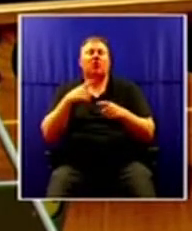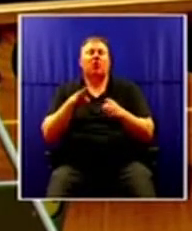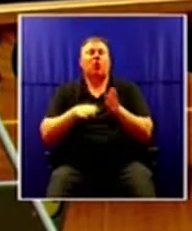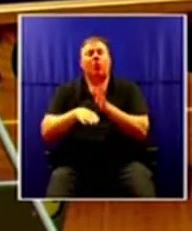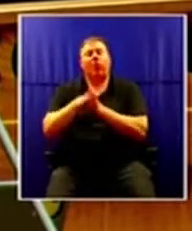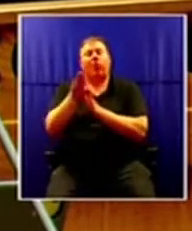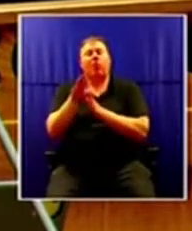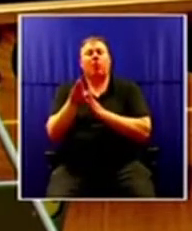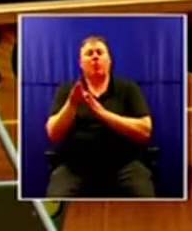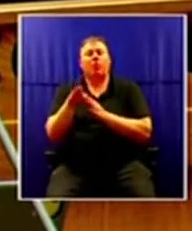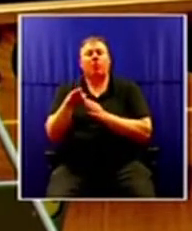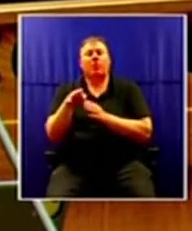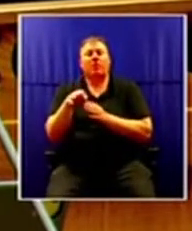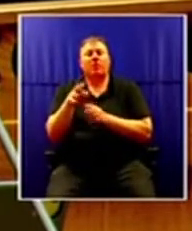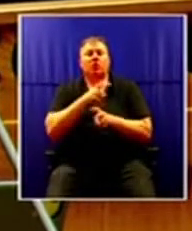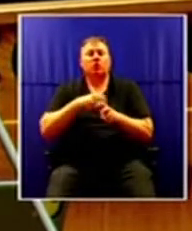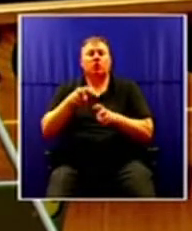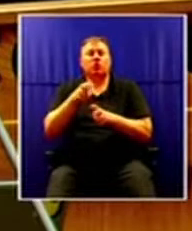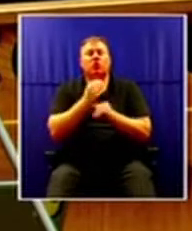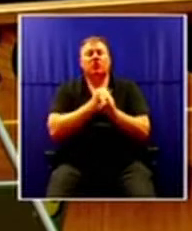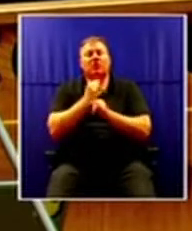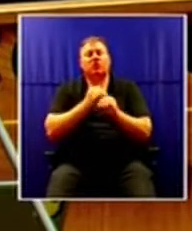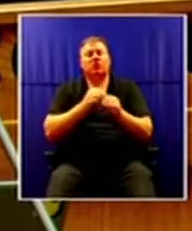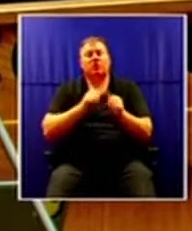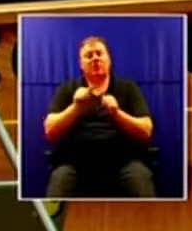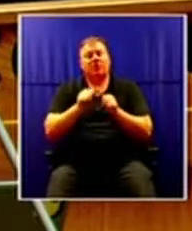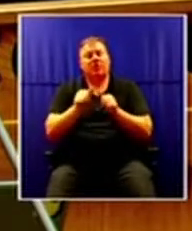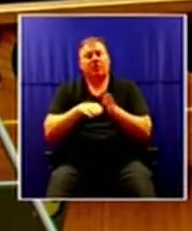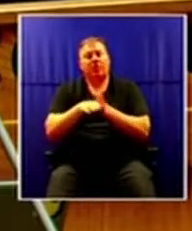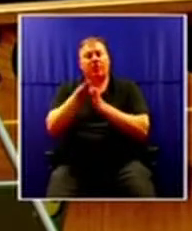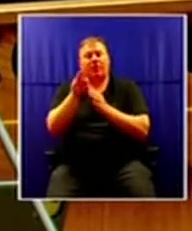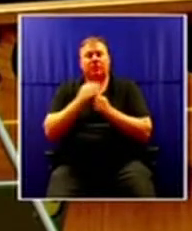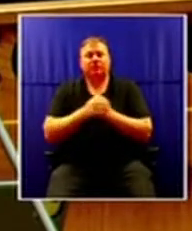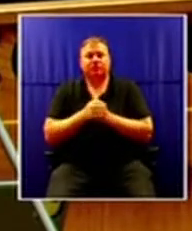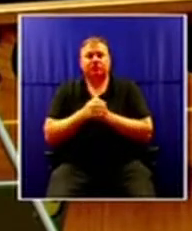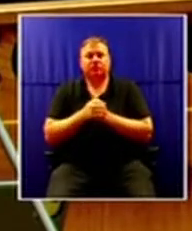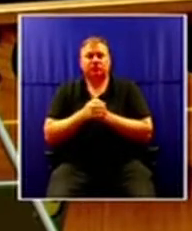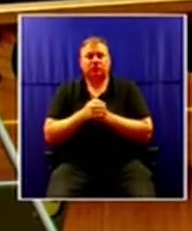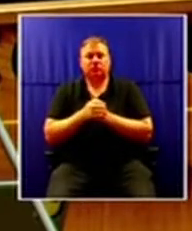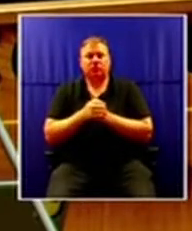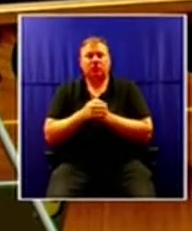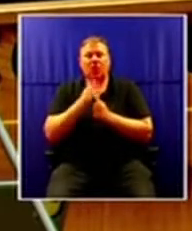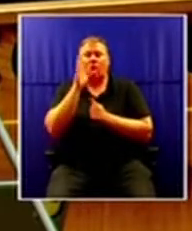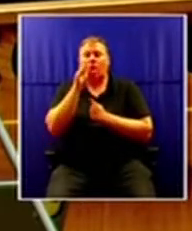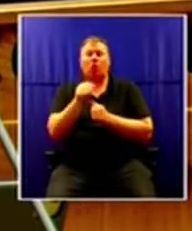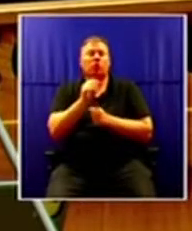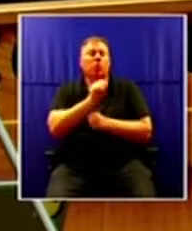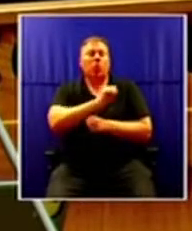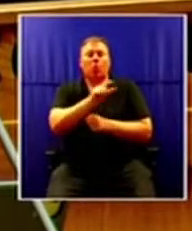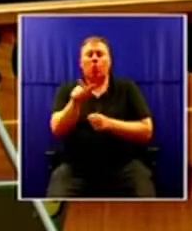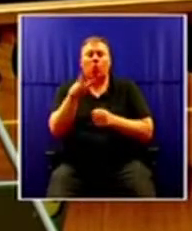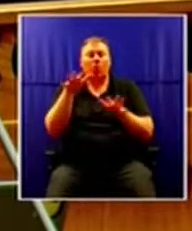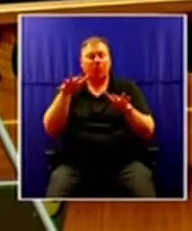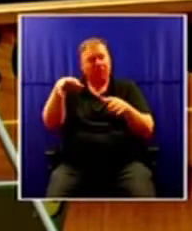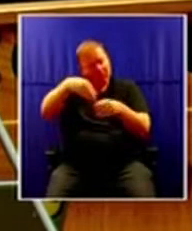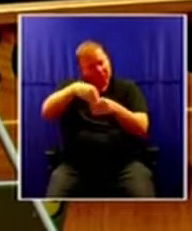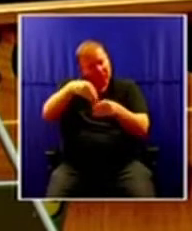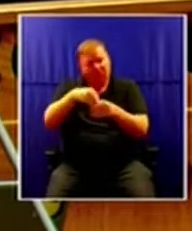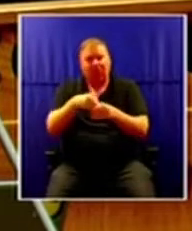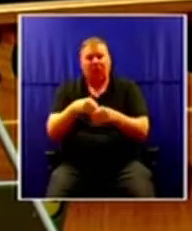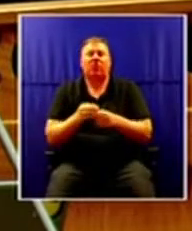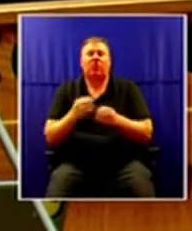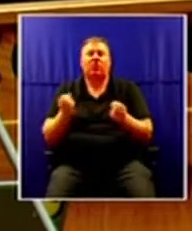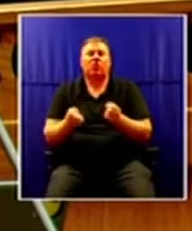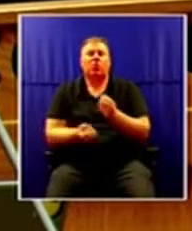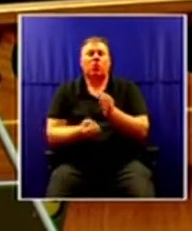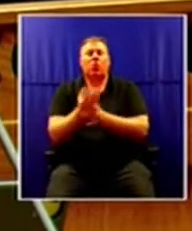collaborative efforts by all stakeholders to grow this market, this domestic market, in an